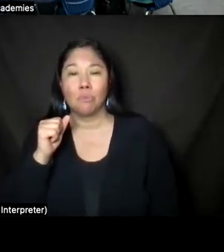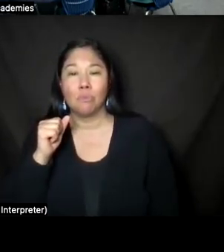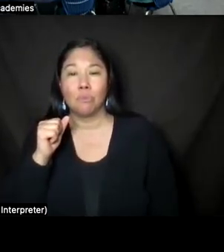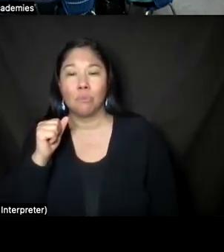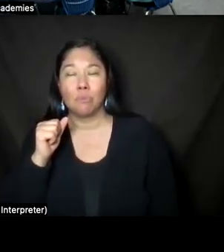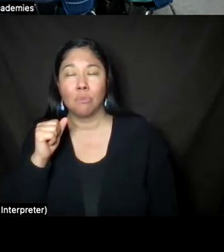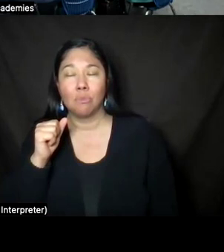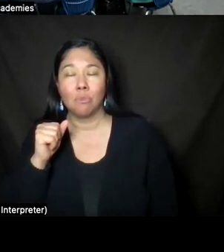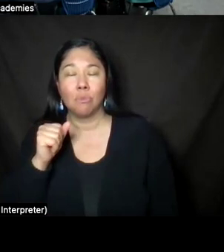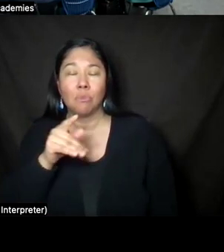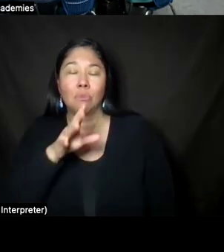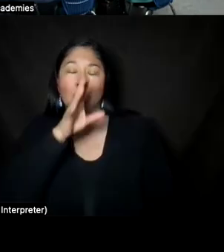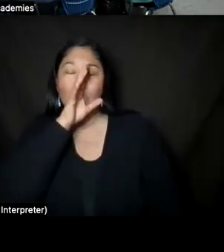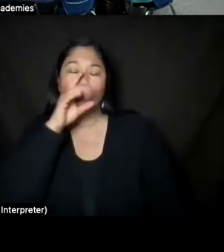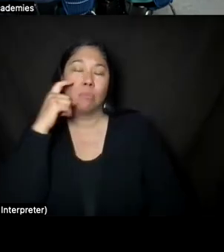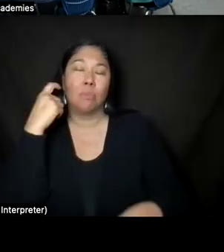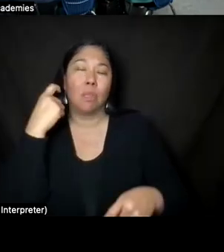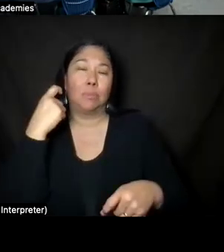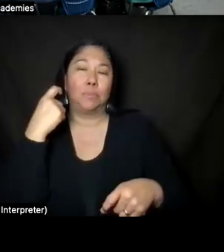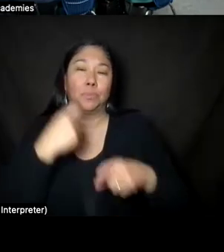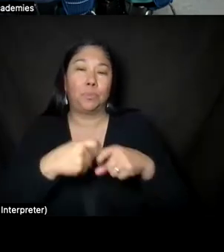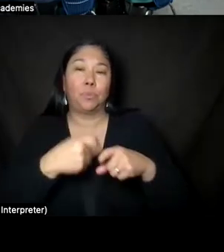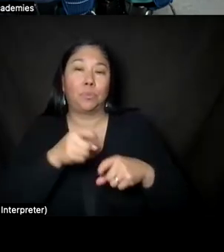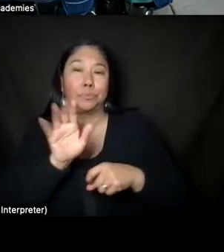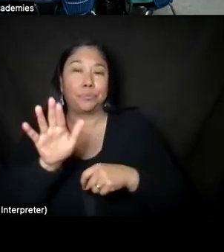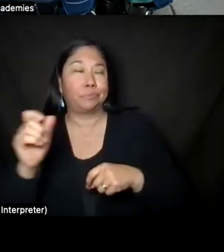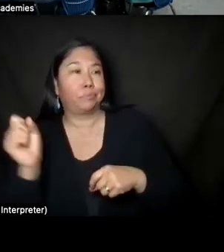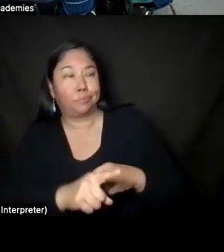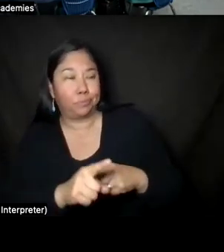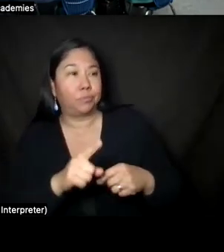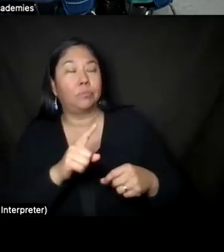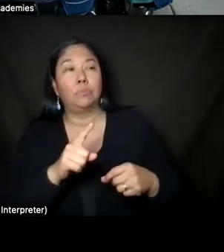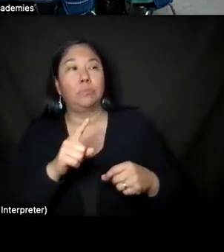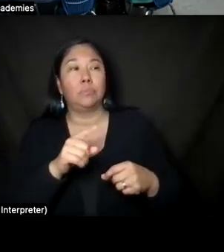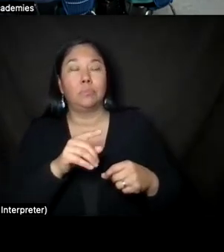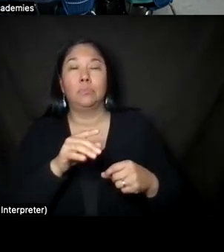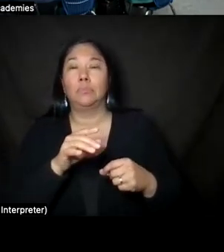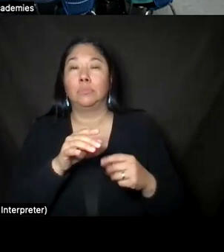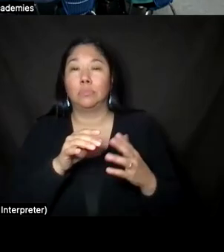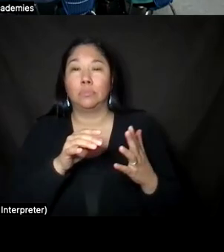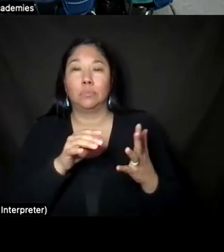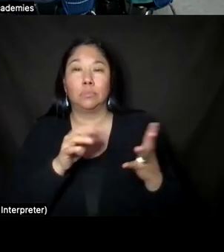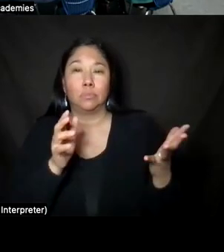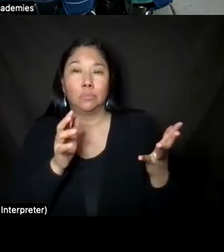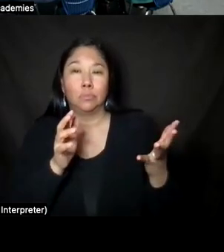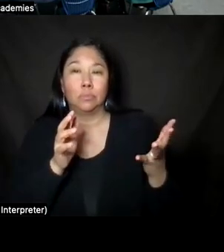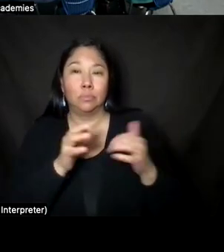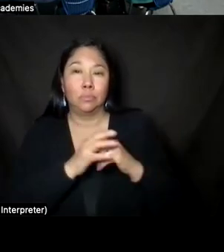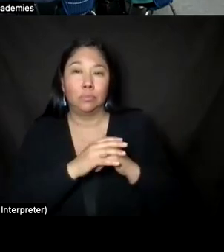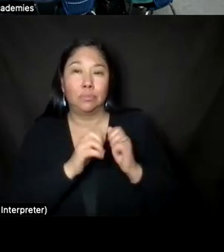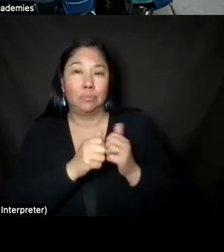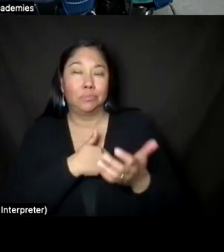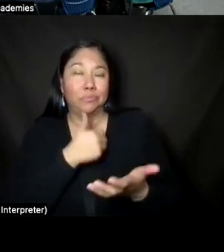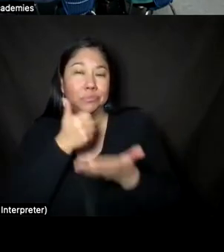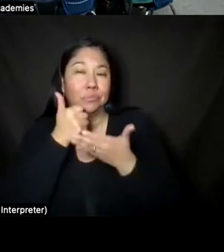que él empiece a aprender a leer el inglés? ¿Dónde puedo buscar ayuda para